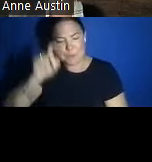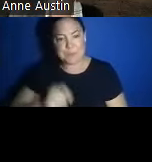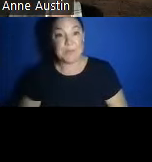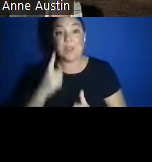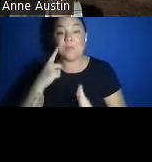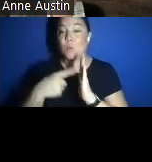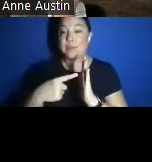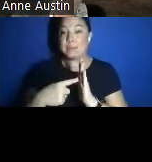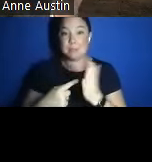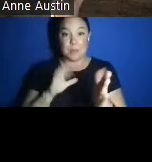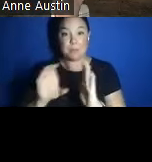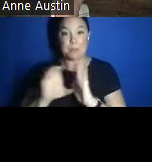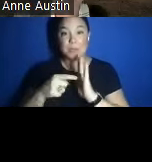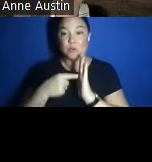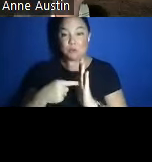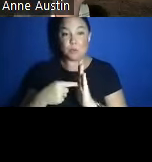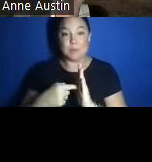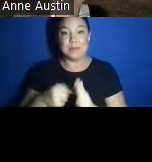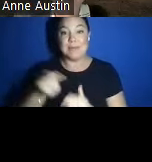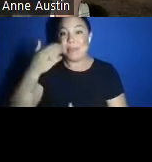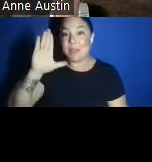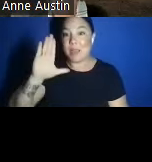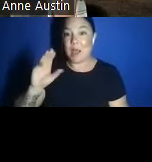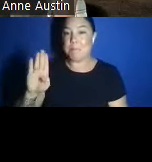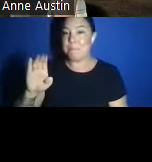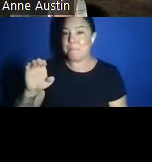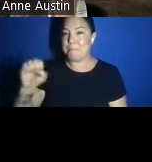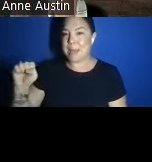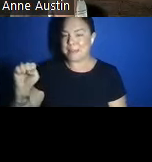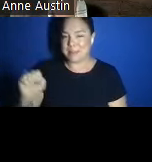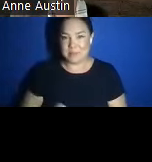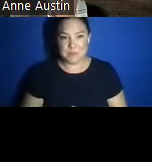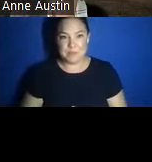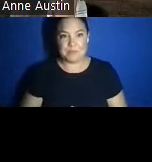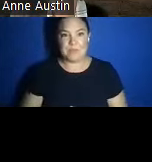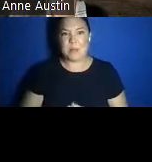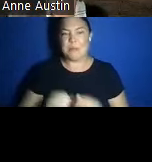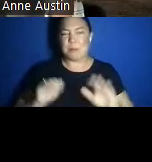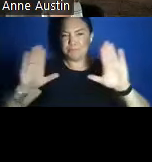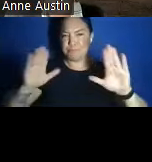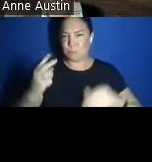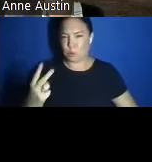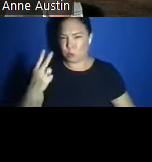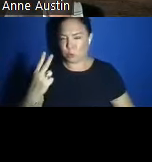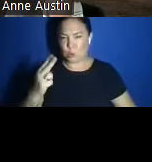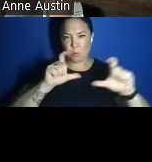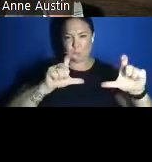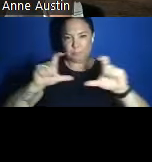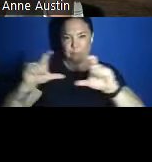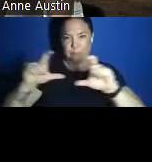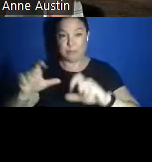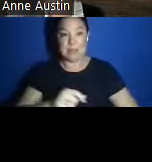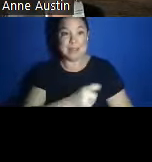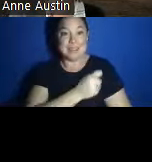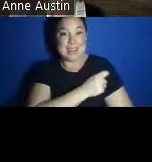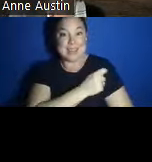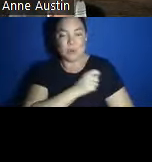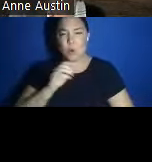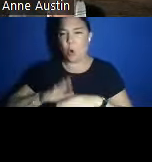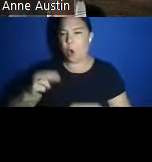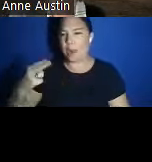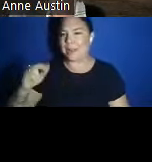we see an image of the god Bes. Now I show you side by side a tattoo that's found on the hip of a woman with a